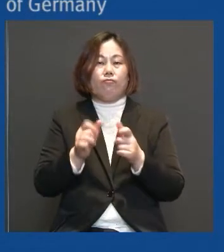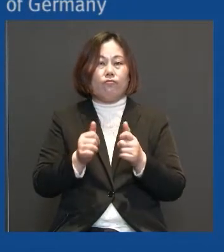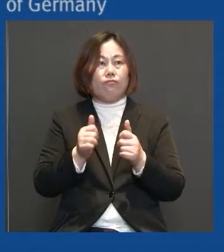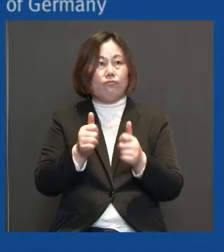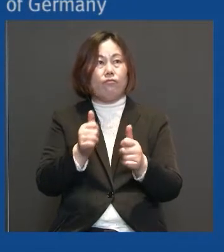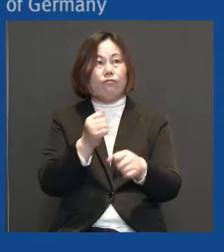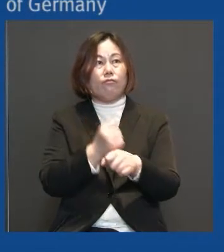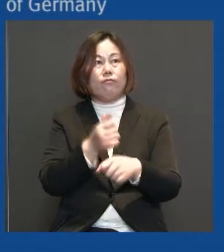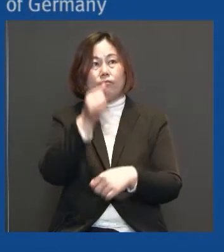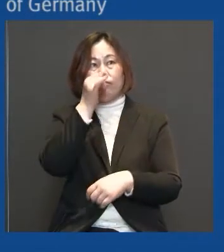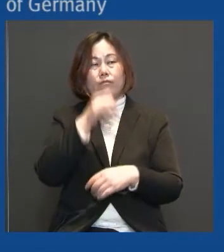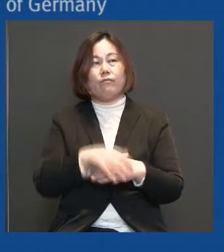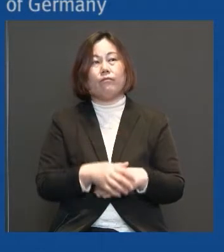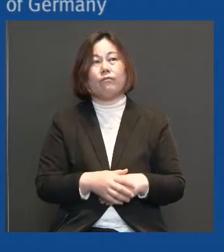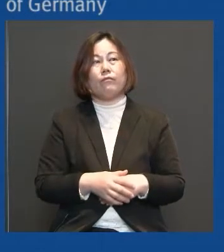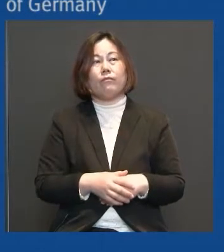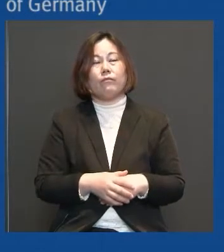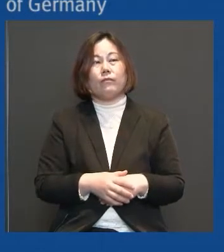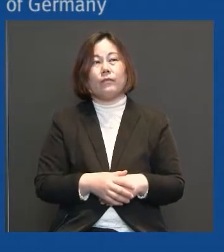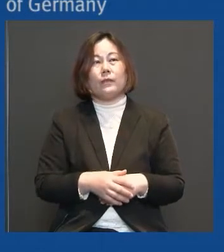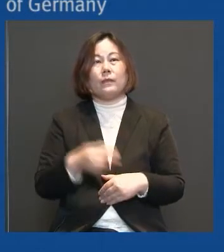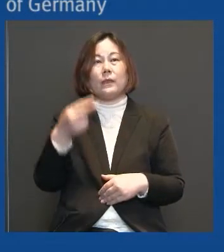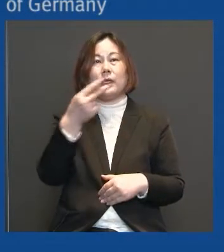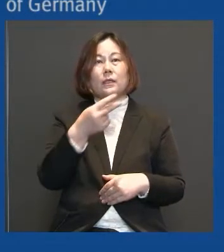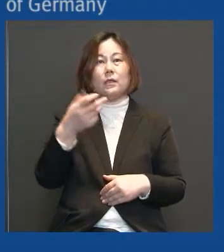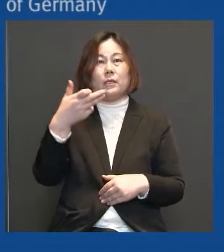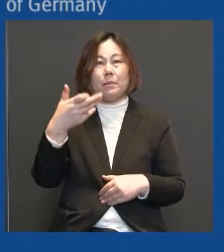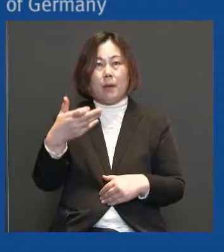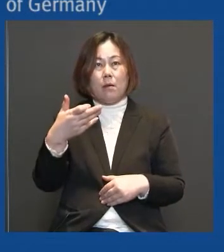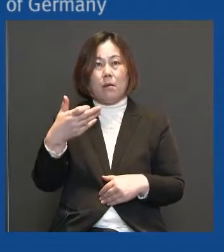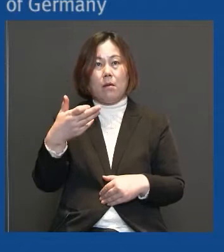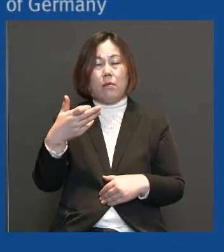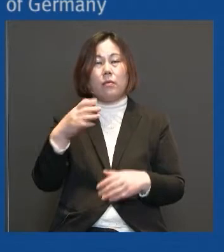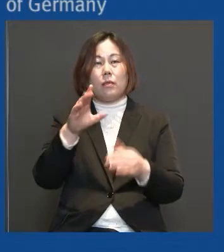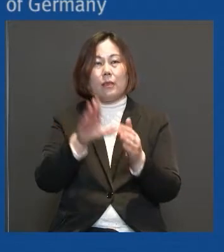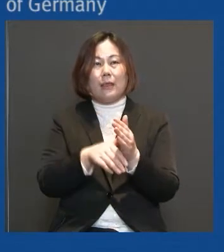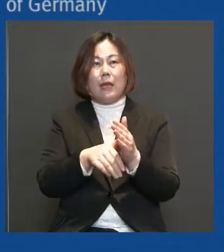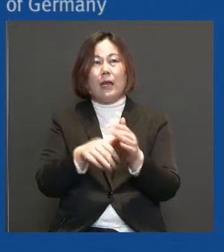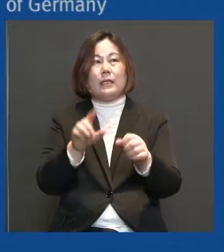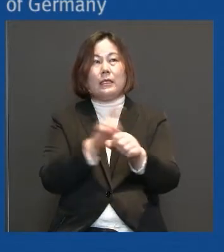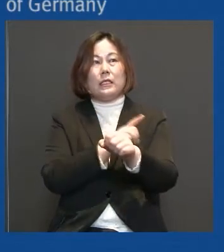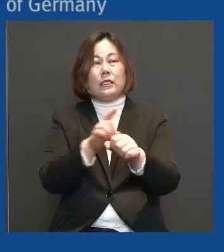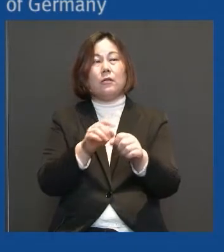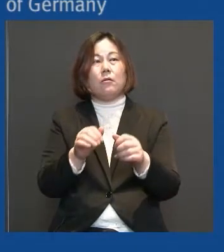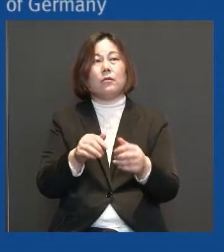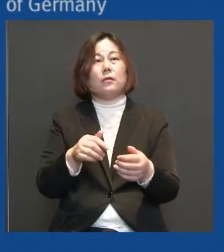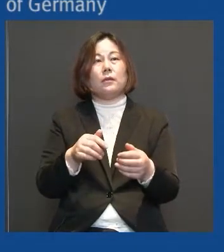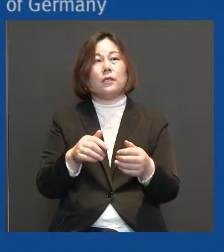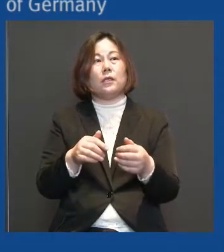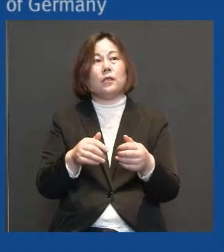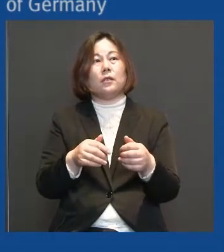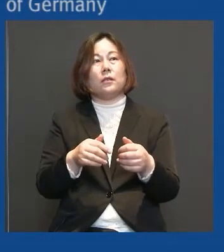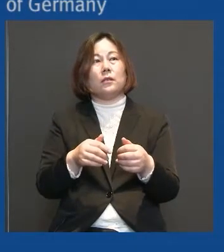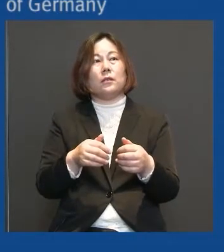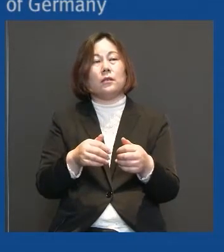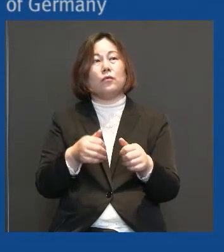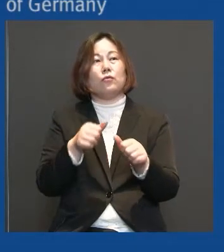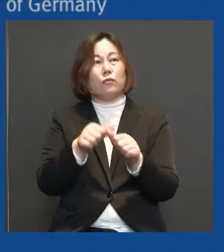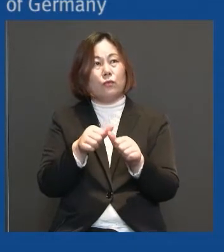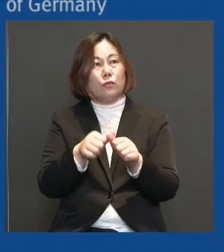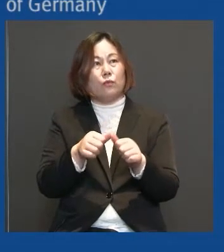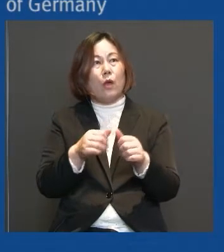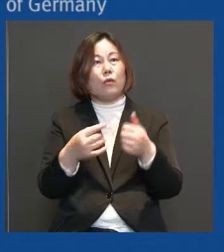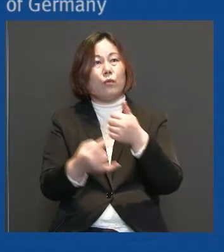set up in 2018. Not only does this council provide recommendations and suggestions for technical work of the